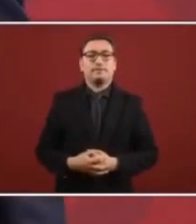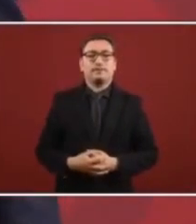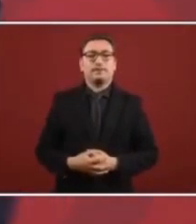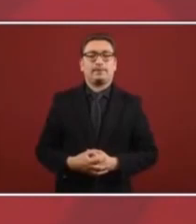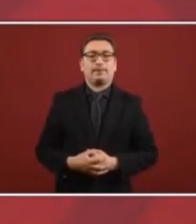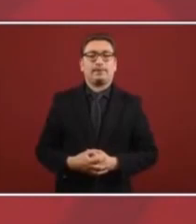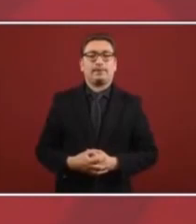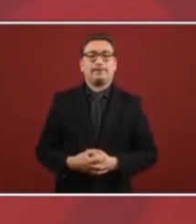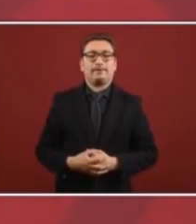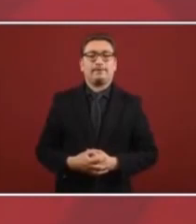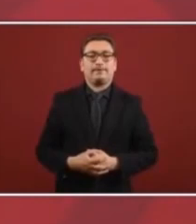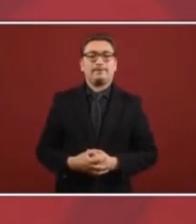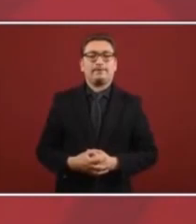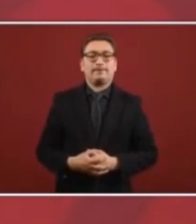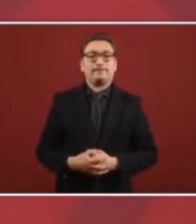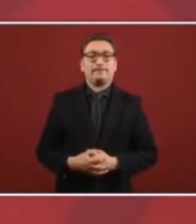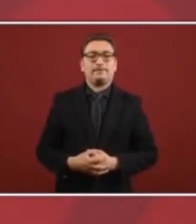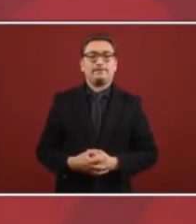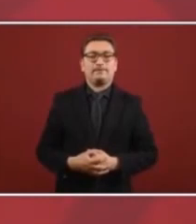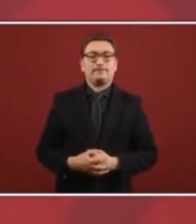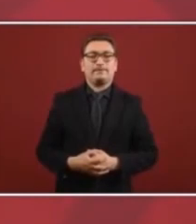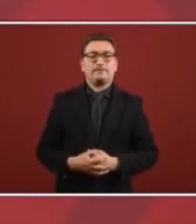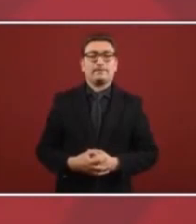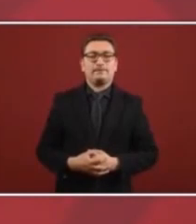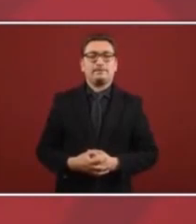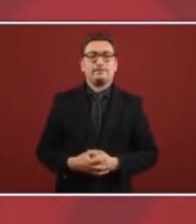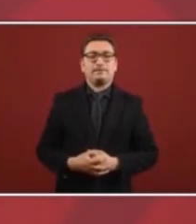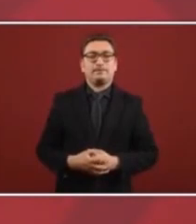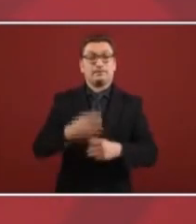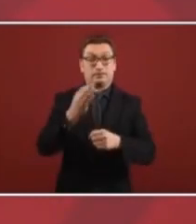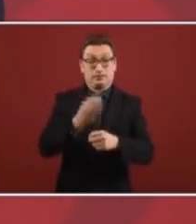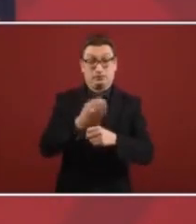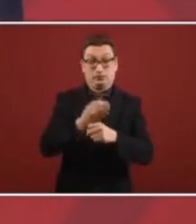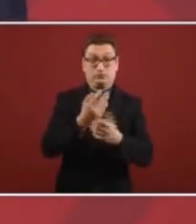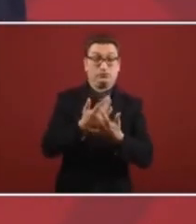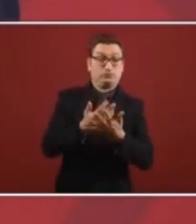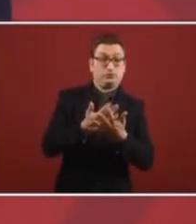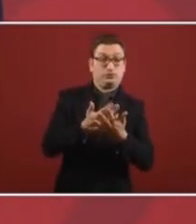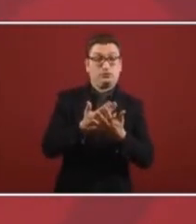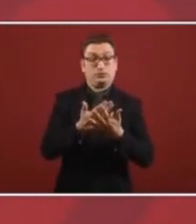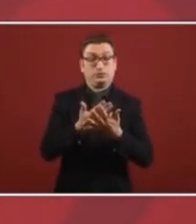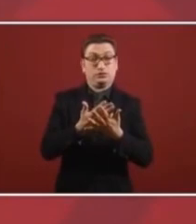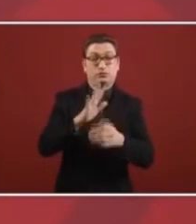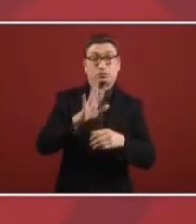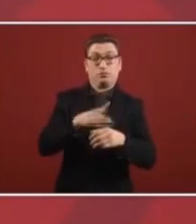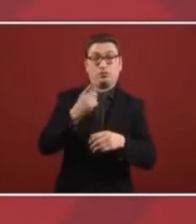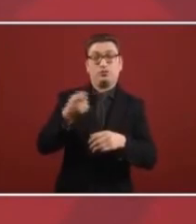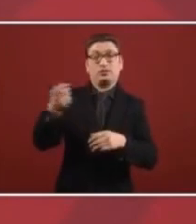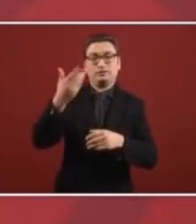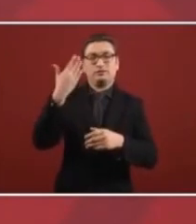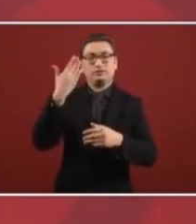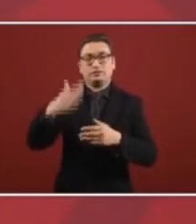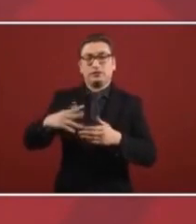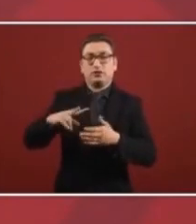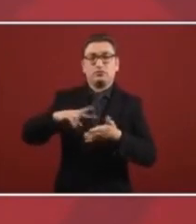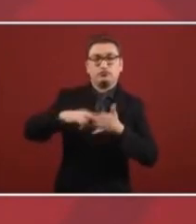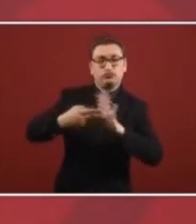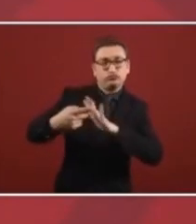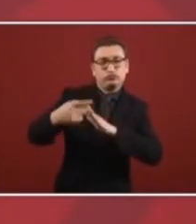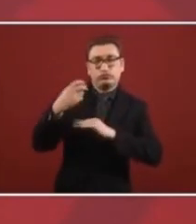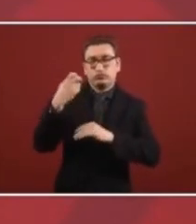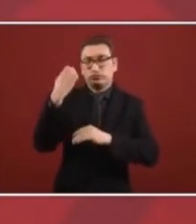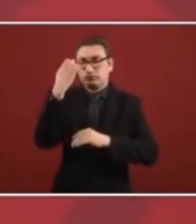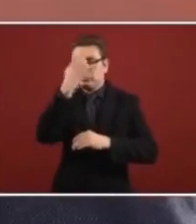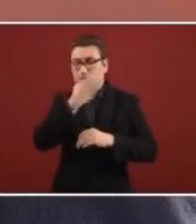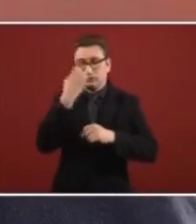esperando que se termine We are waiting el estudio for the study to de end básica in the basic